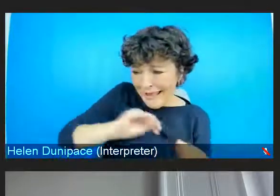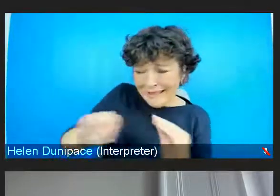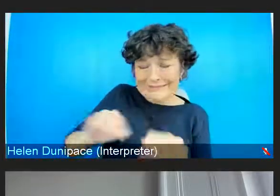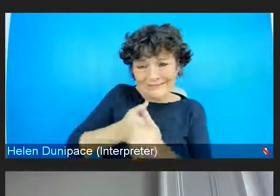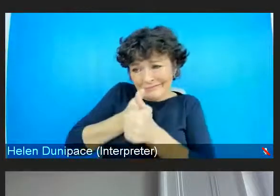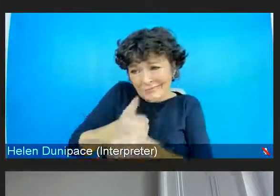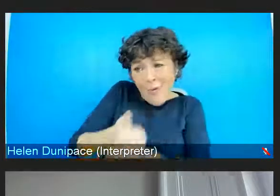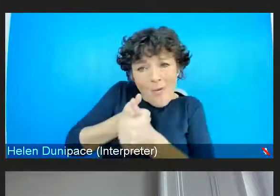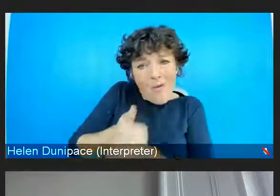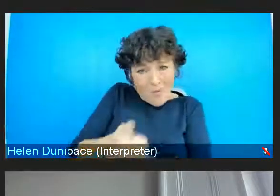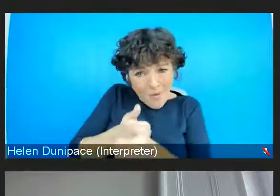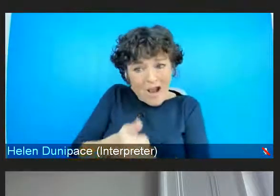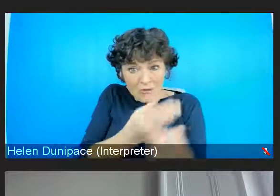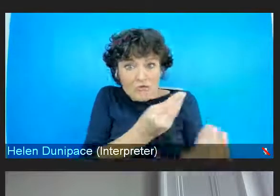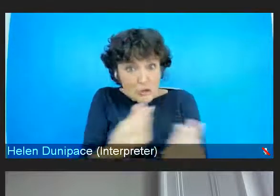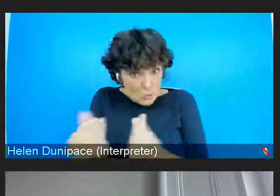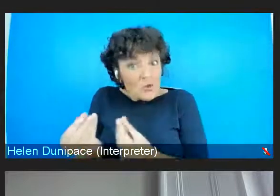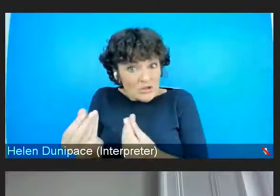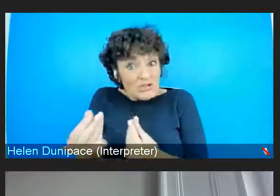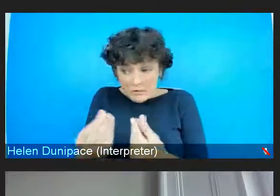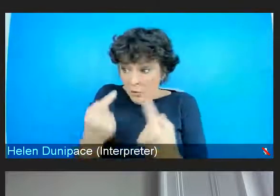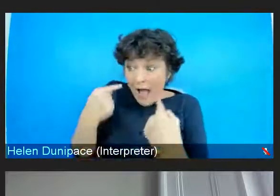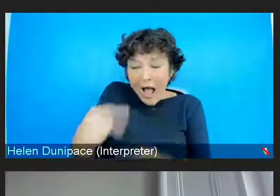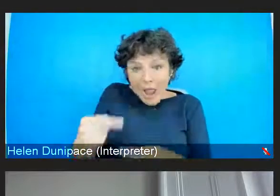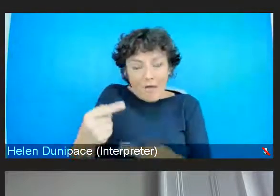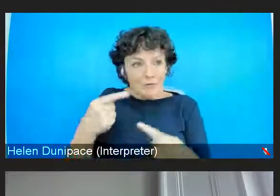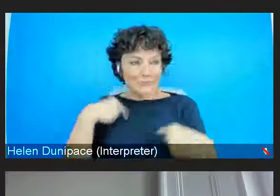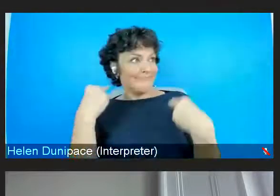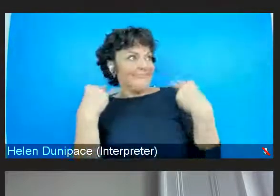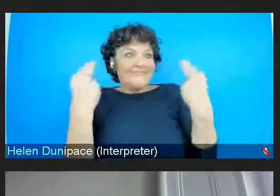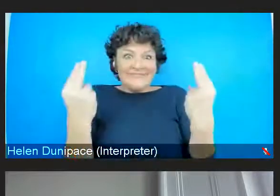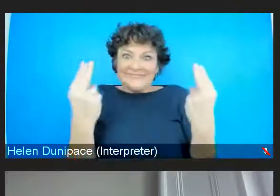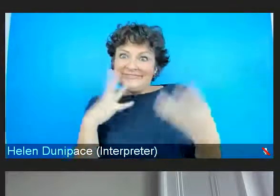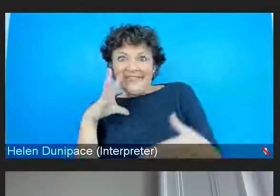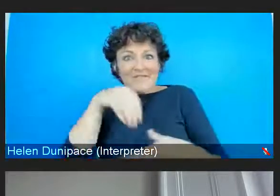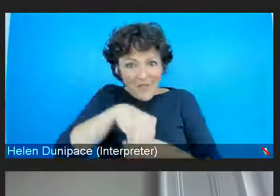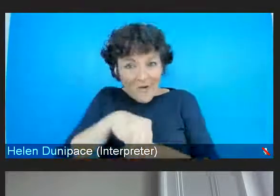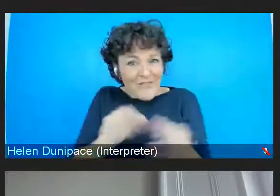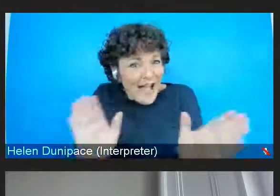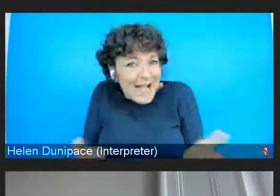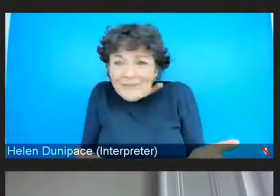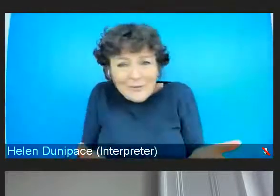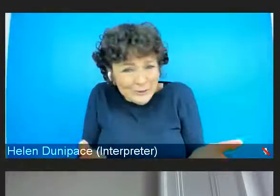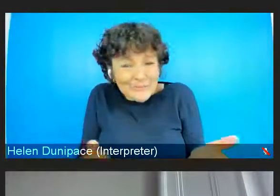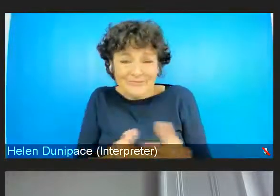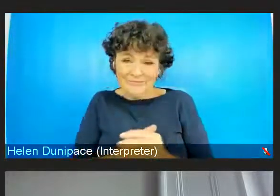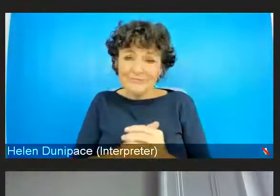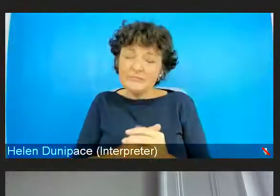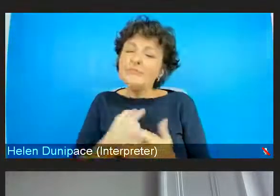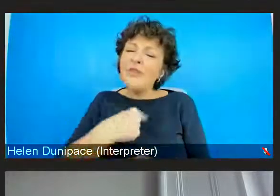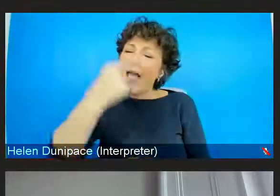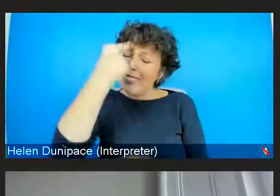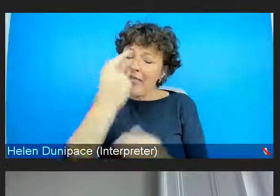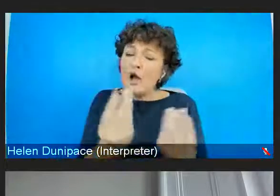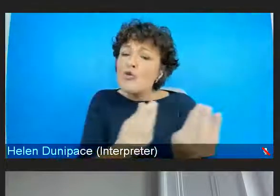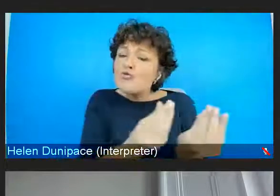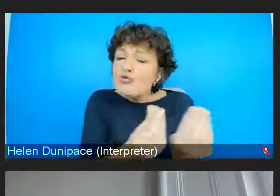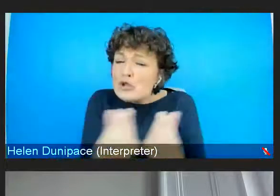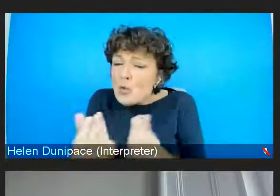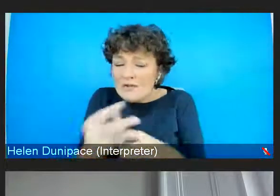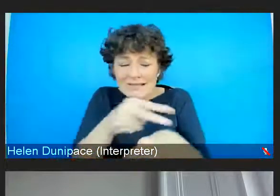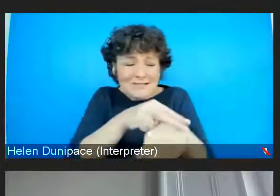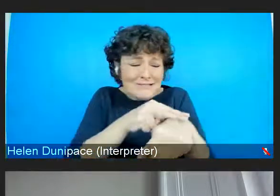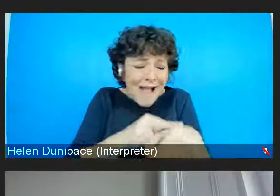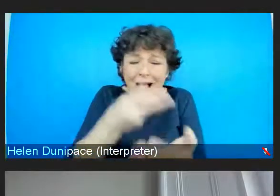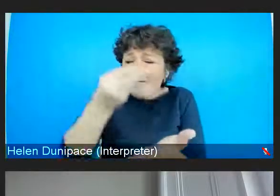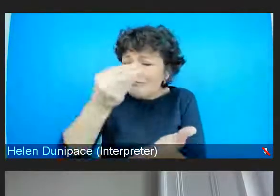in place and the resources in place to allow them to to get going on that. So I think resources is the number